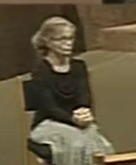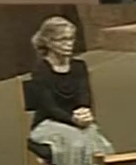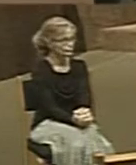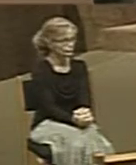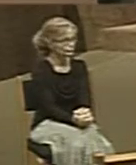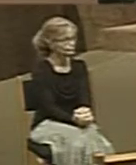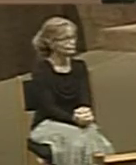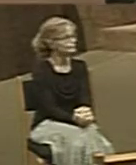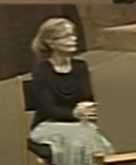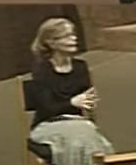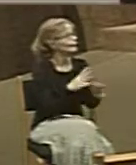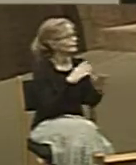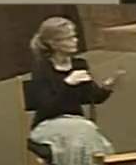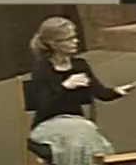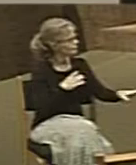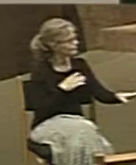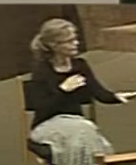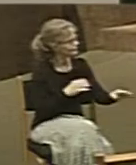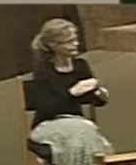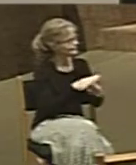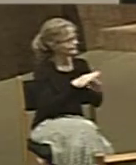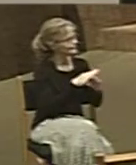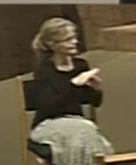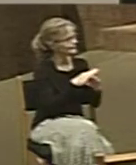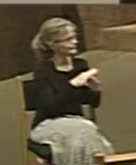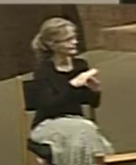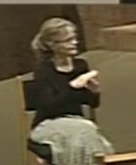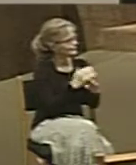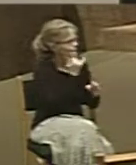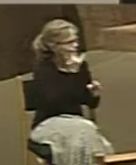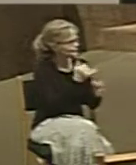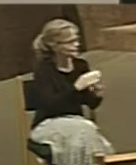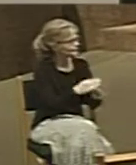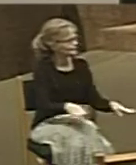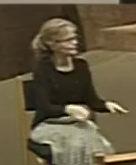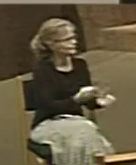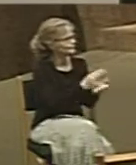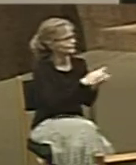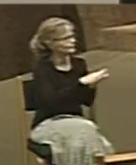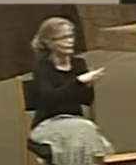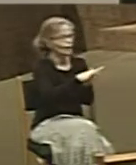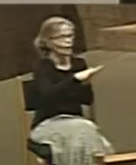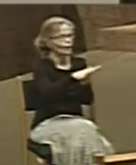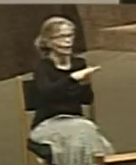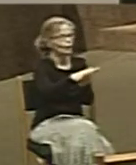Don't throw our holiness up in my face. Go look at the Muslims.